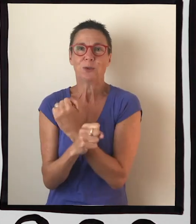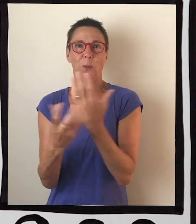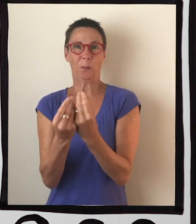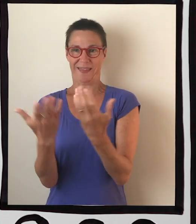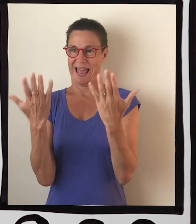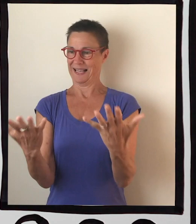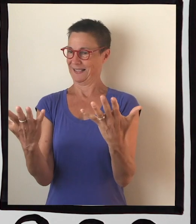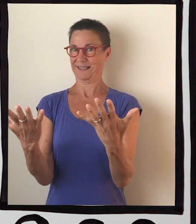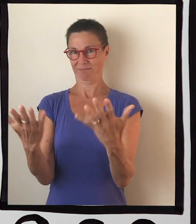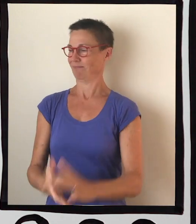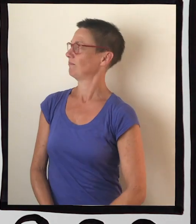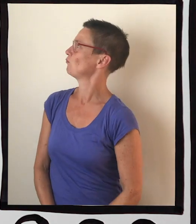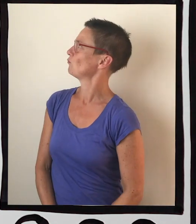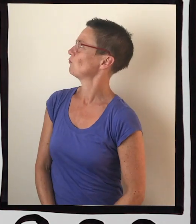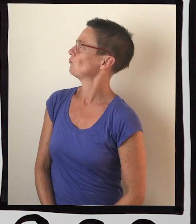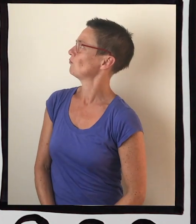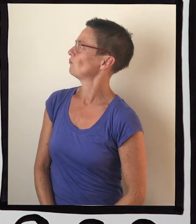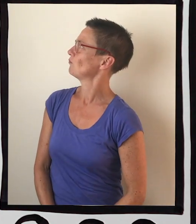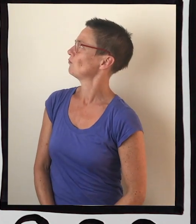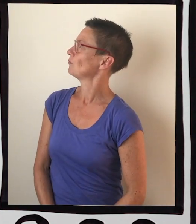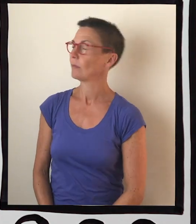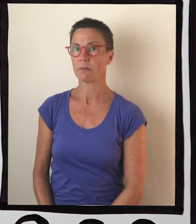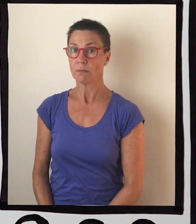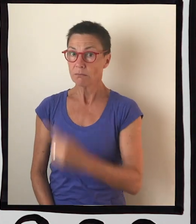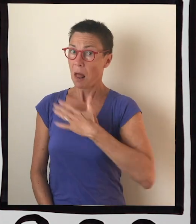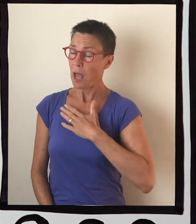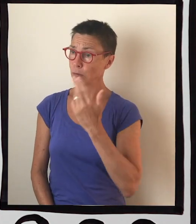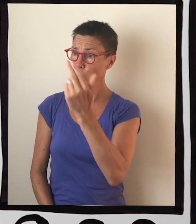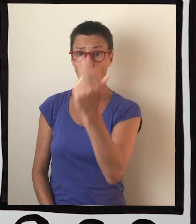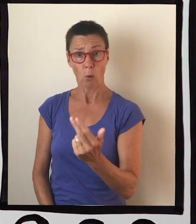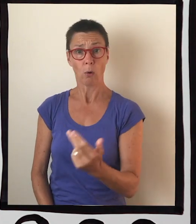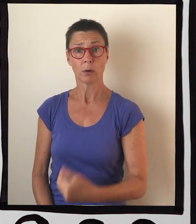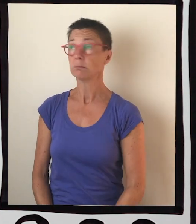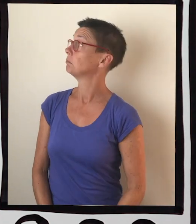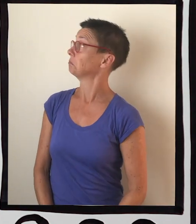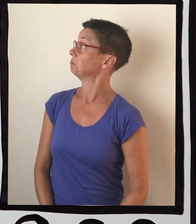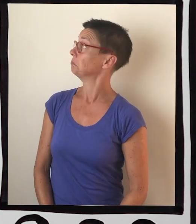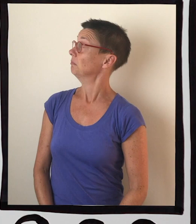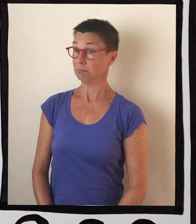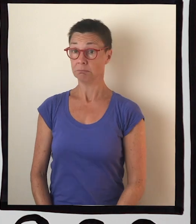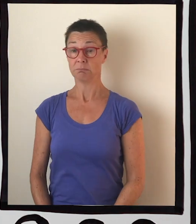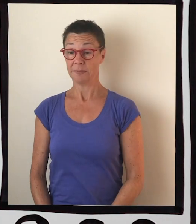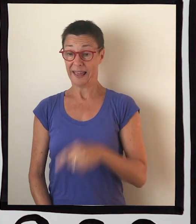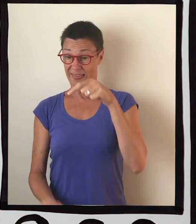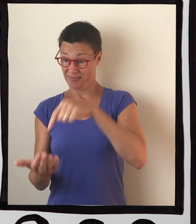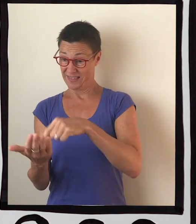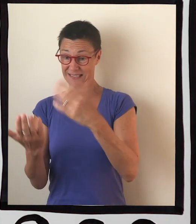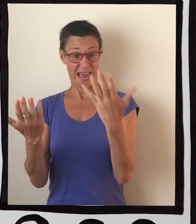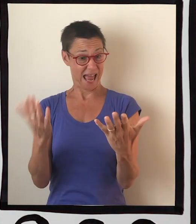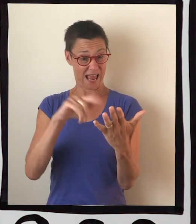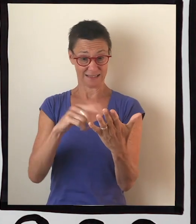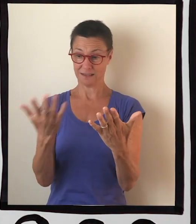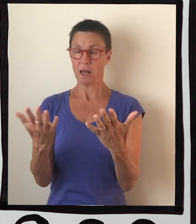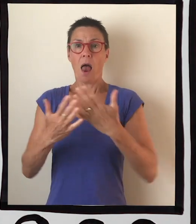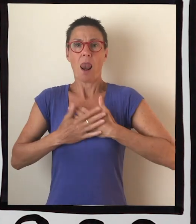do with your hands. Oh, well. Well, I love drawing with my hands. Great. So we can say,